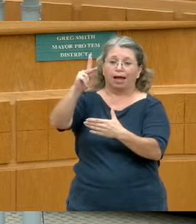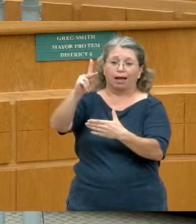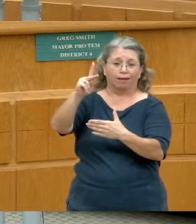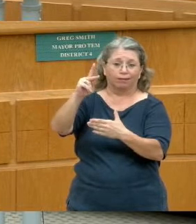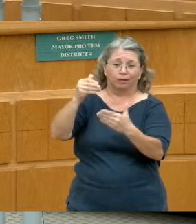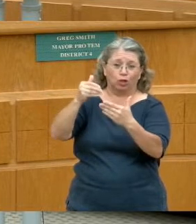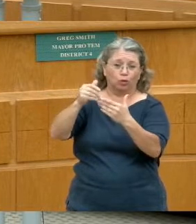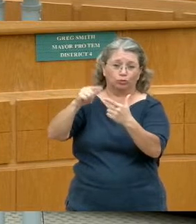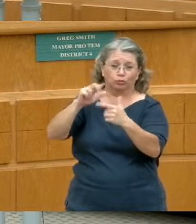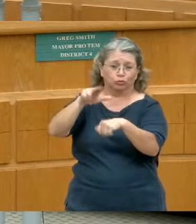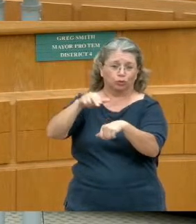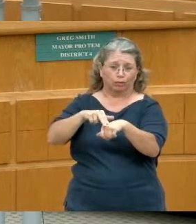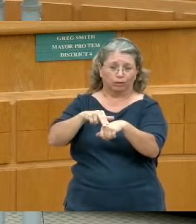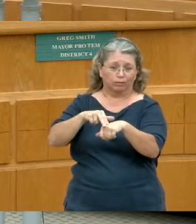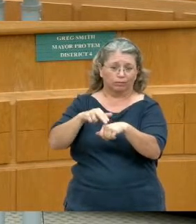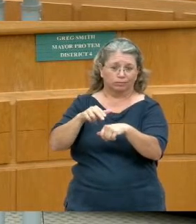level.